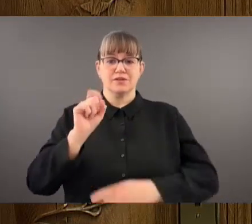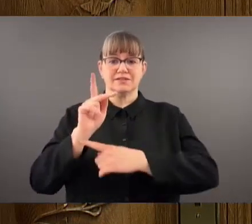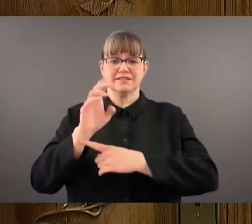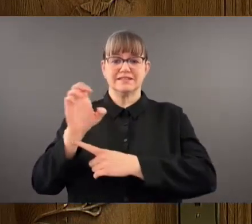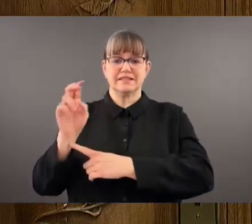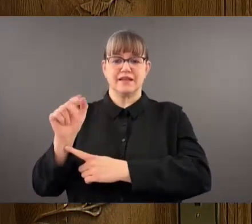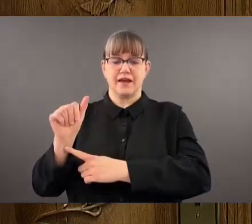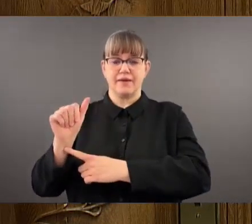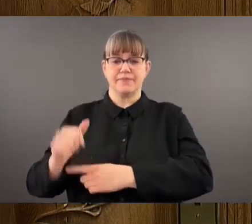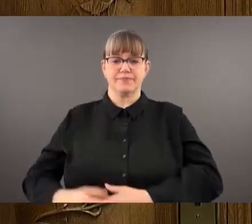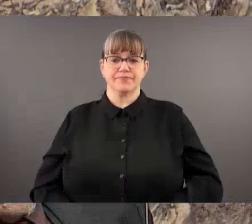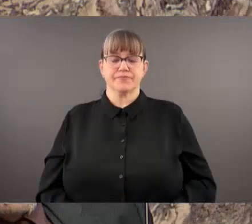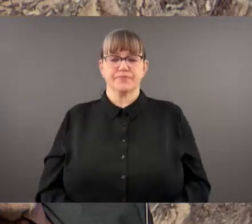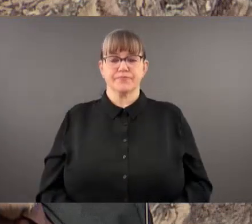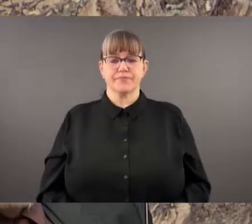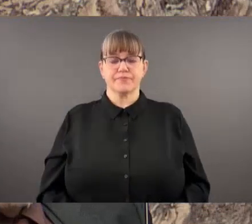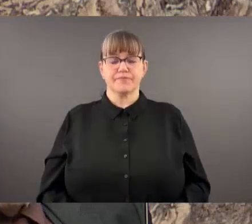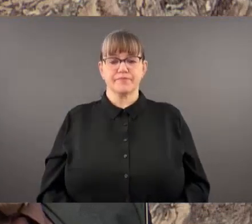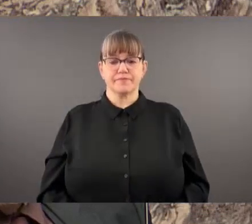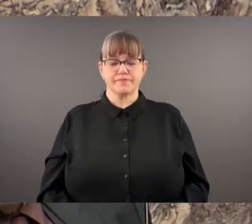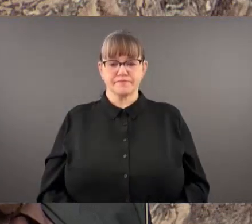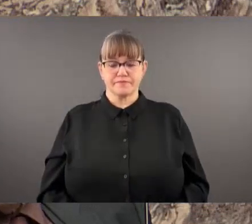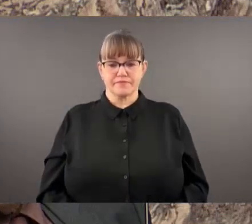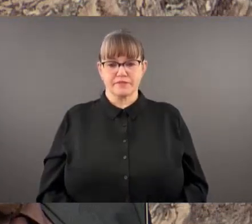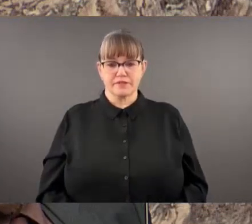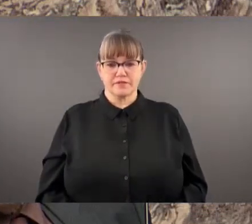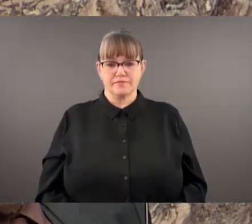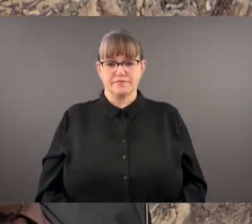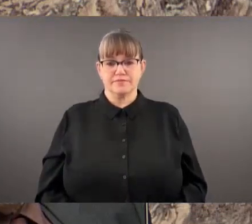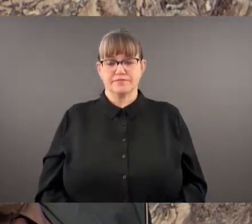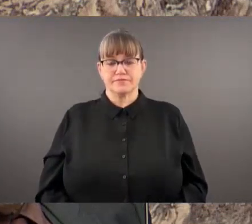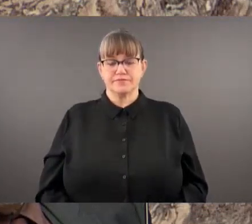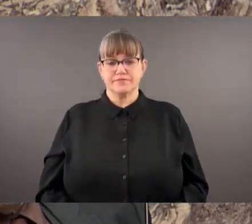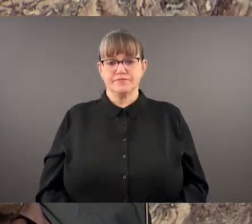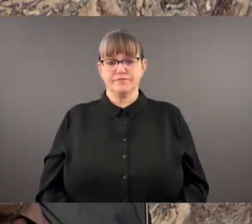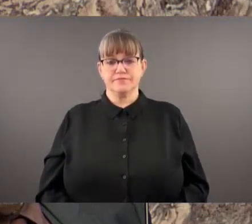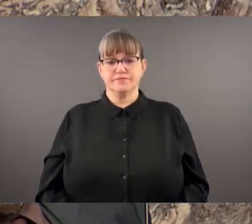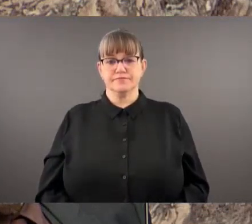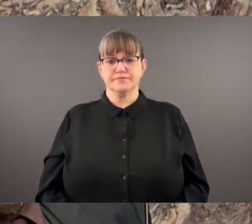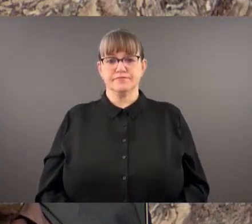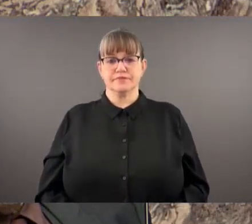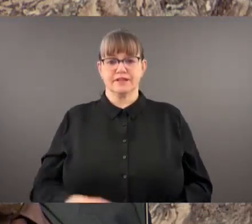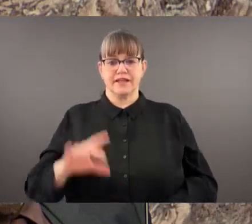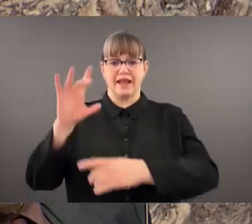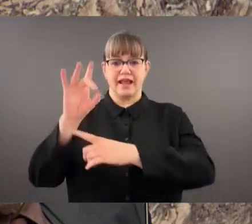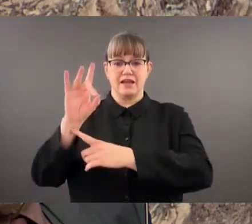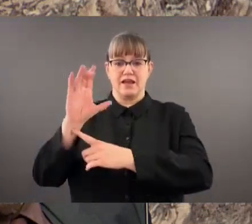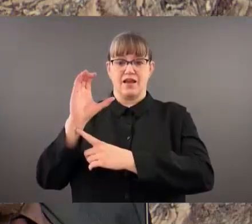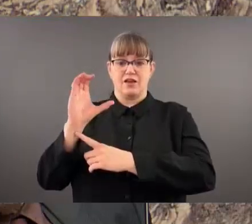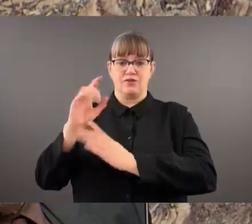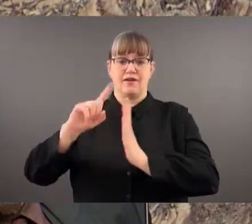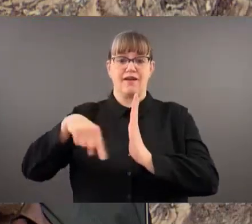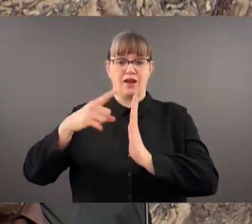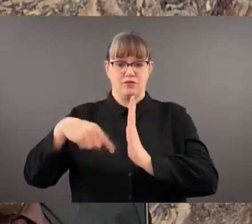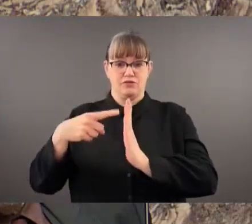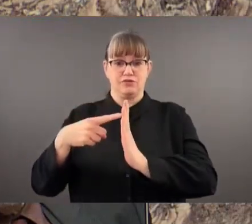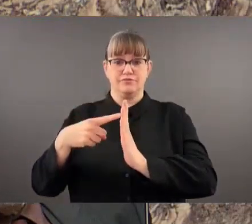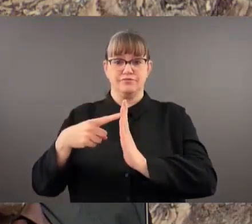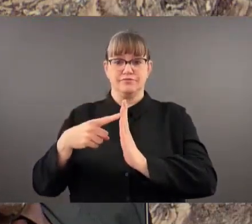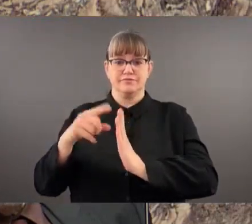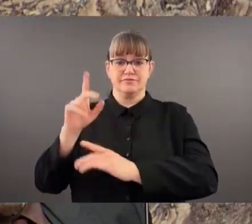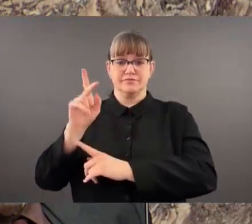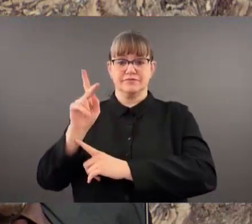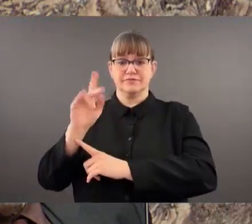Member for Skeena. Thank you. 800 hours Kitimat's ER was closed last year, and that's just between January